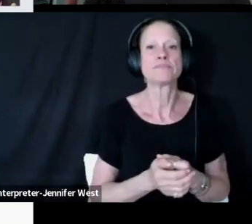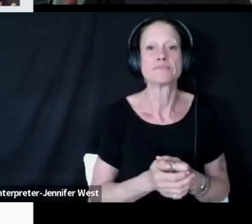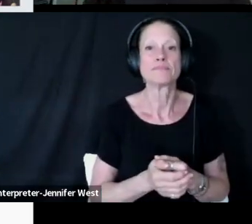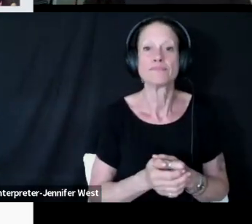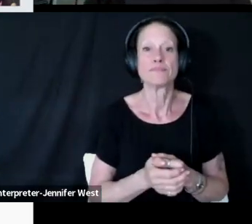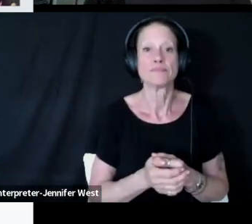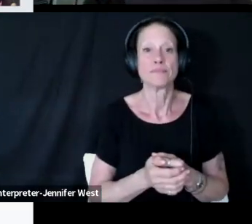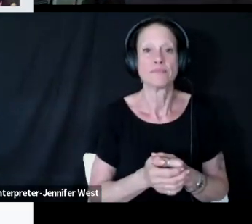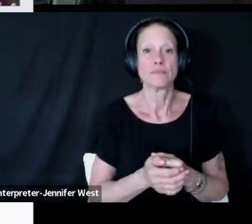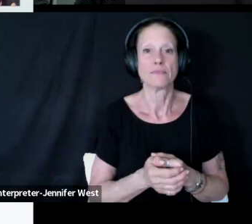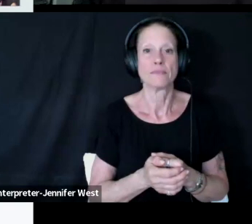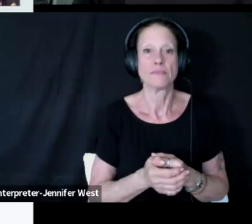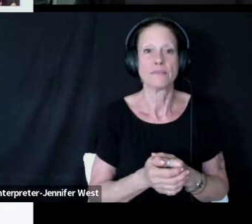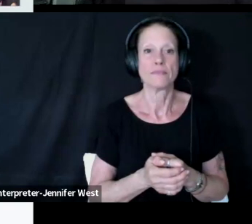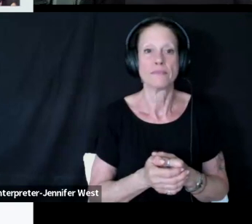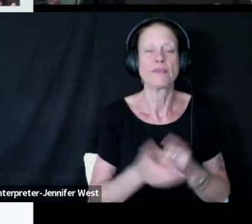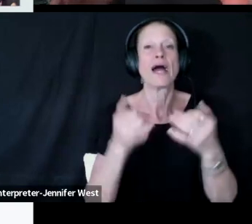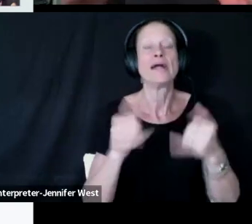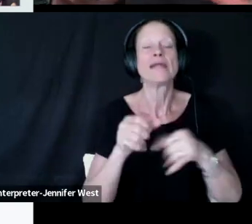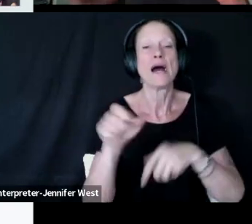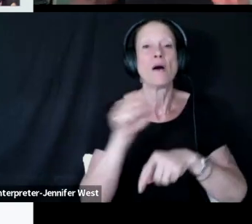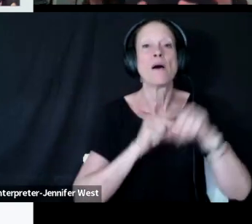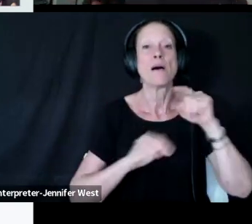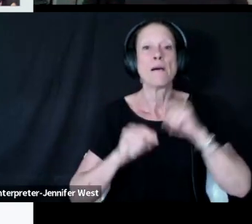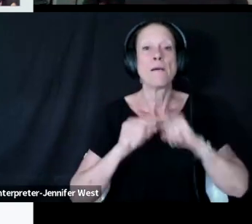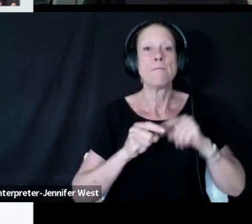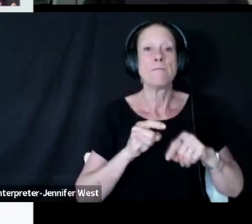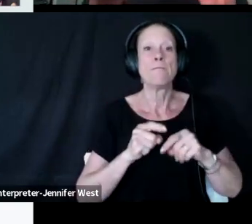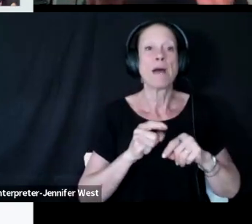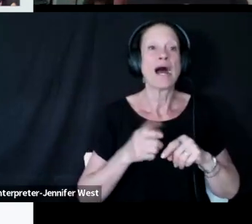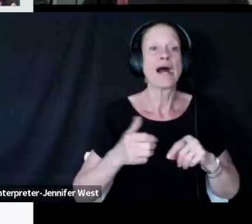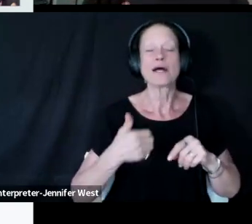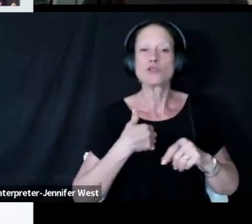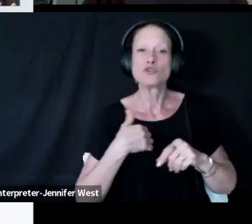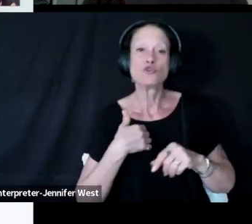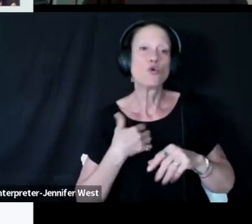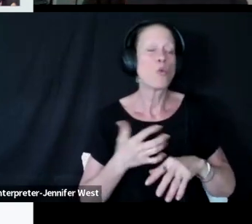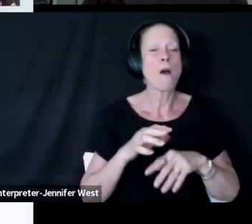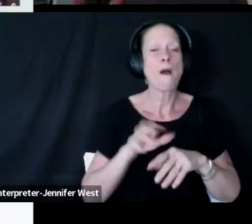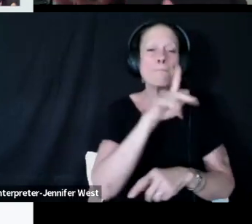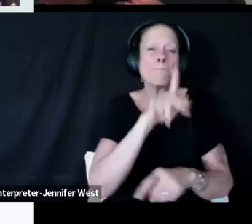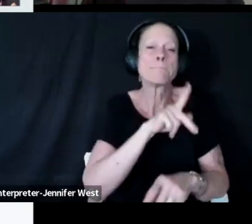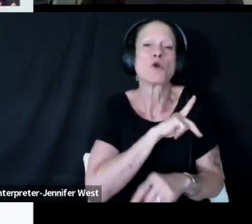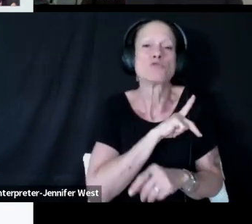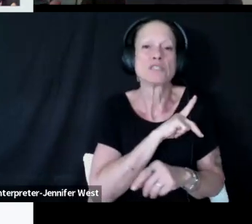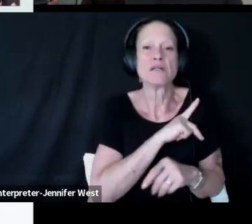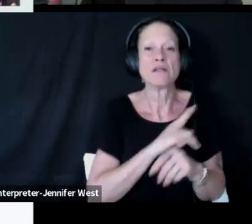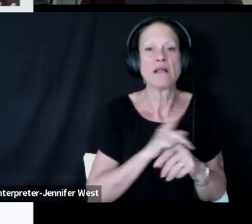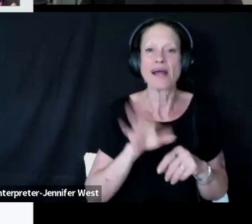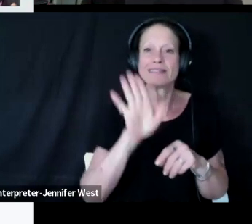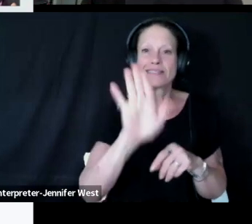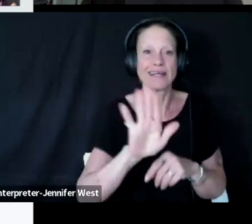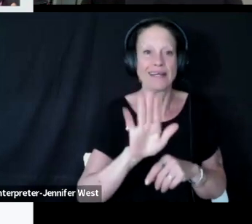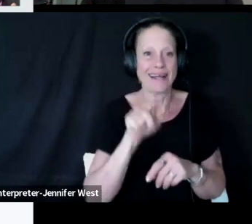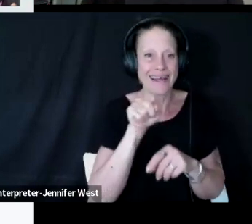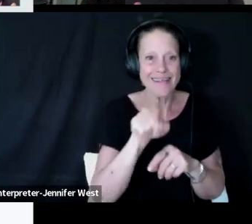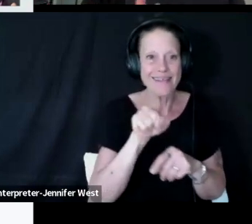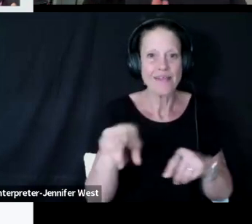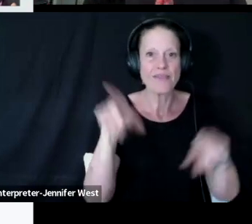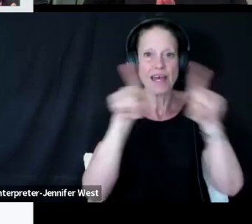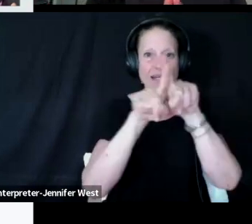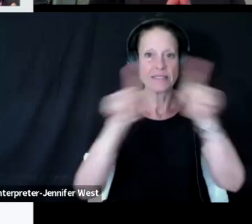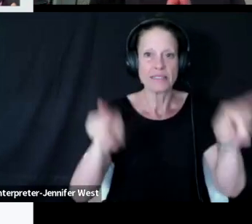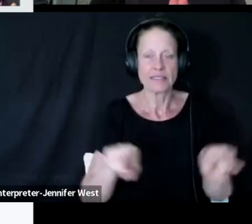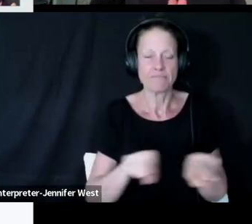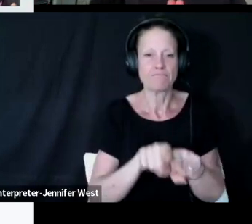to customization, which I think is really important. You being able to really personalize this for your loved one. I